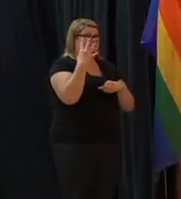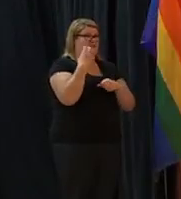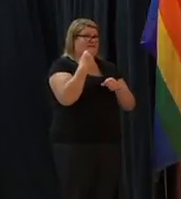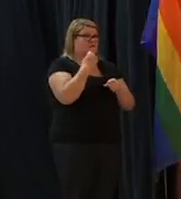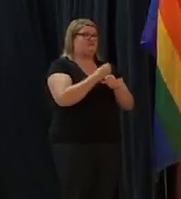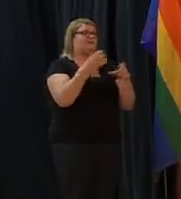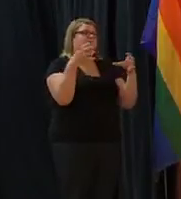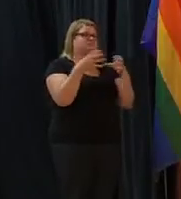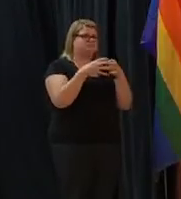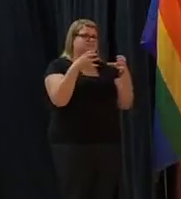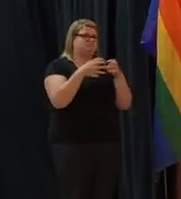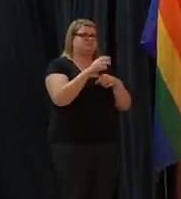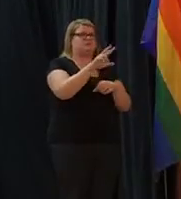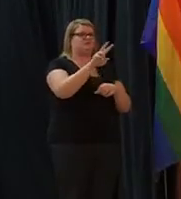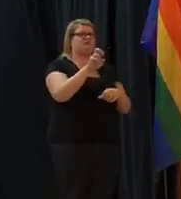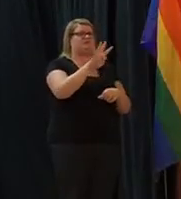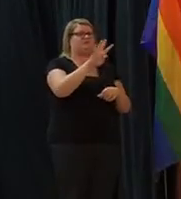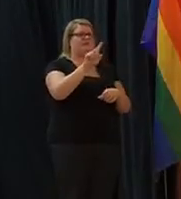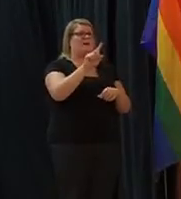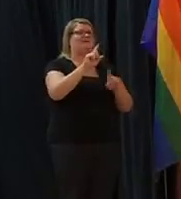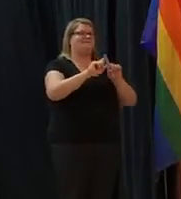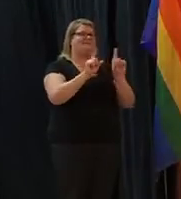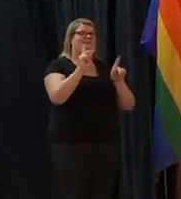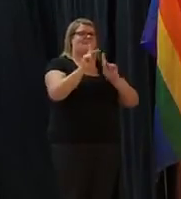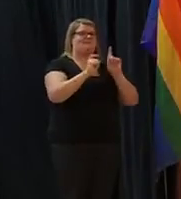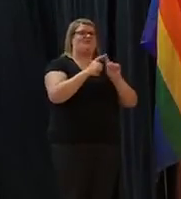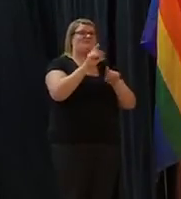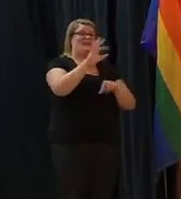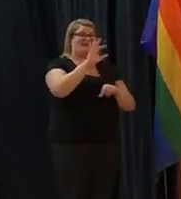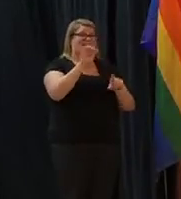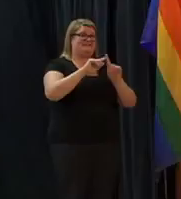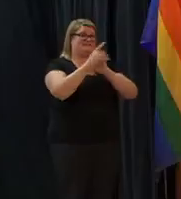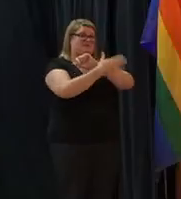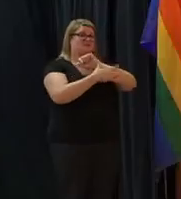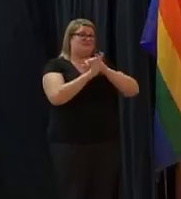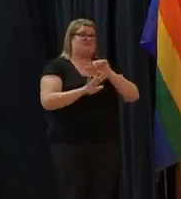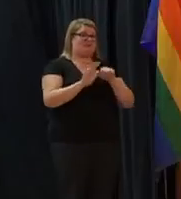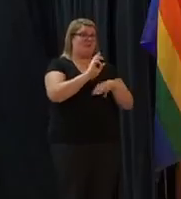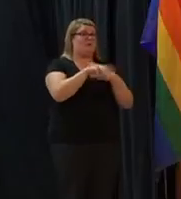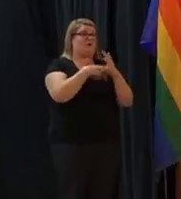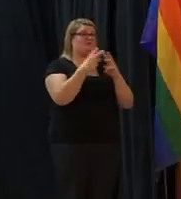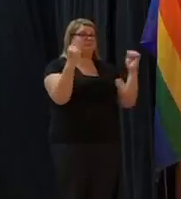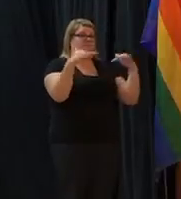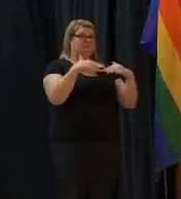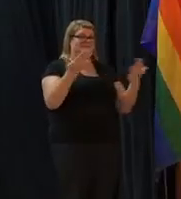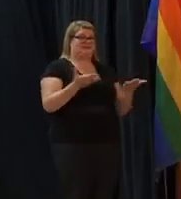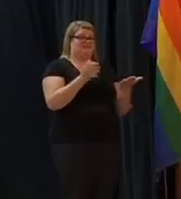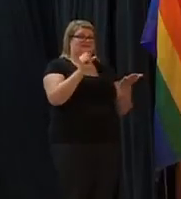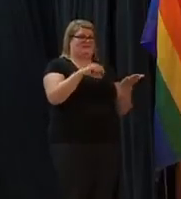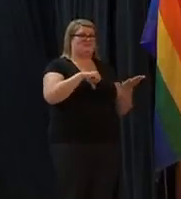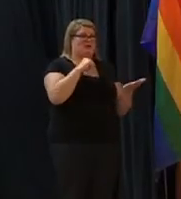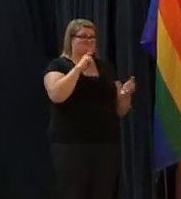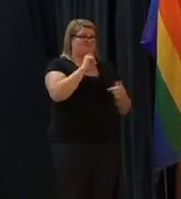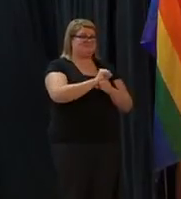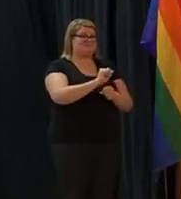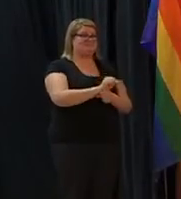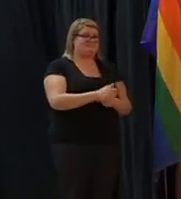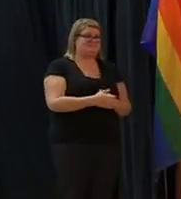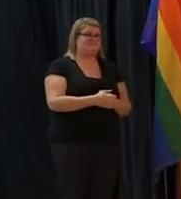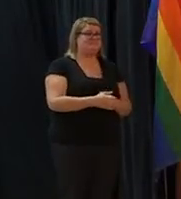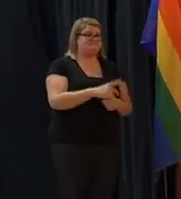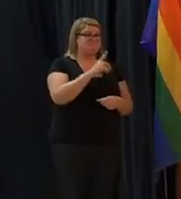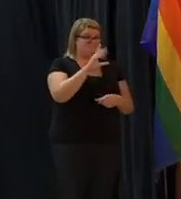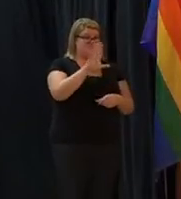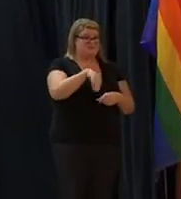together 241 delegates from 99 countries around the world to the doorstep of San Diego Pride. In